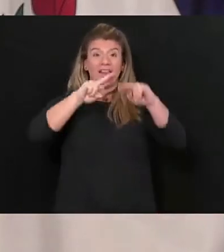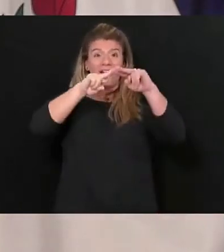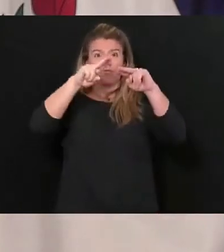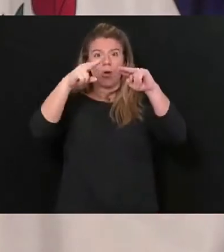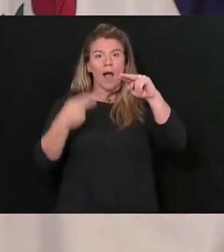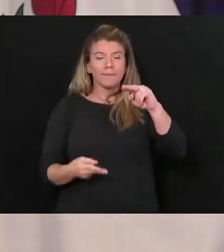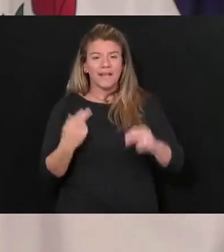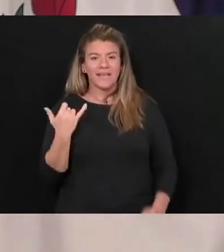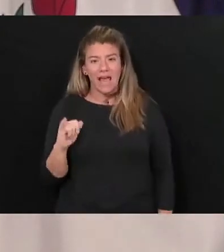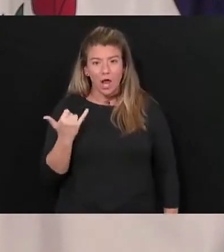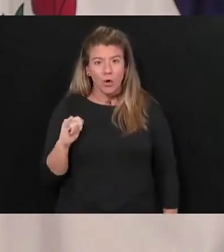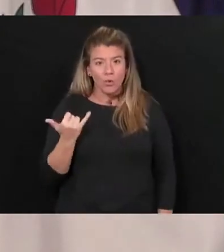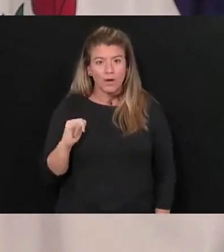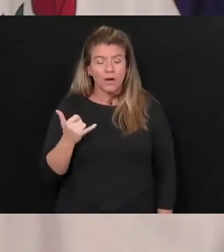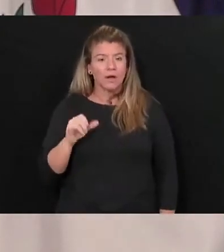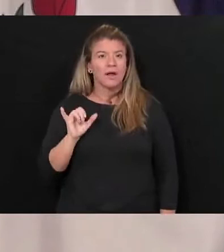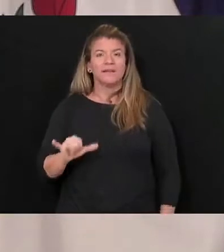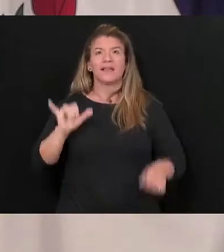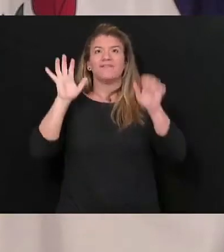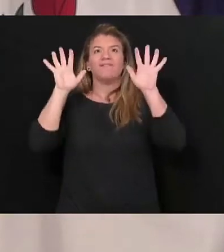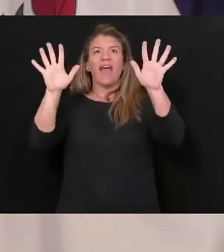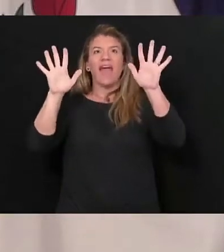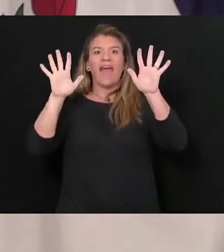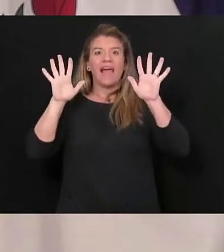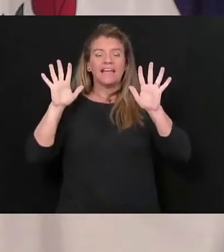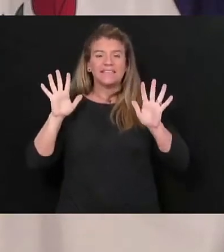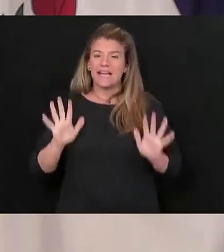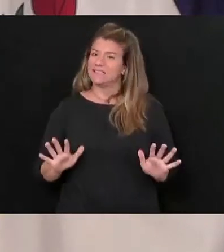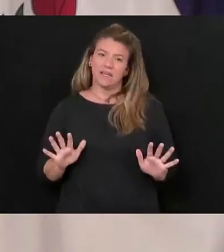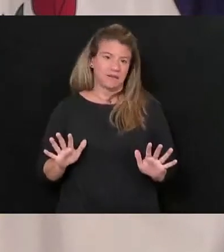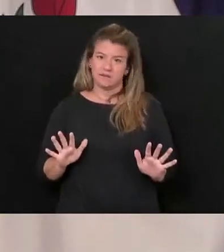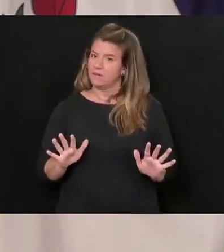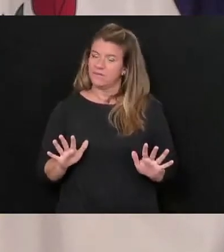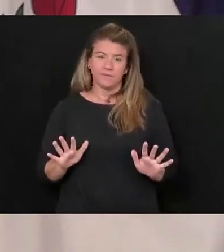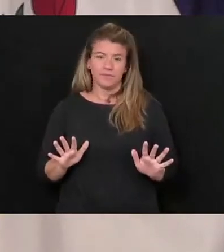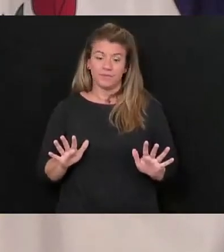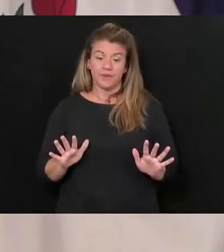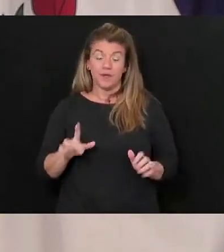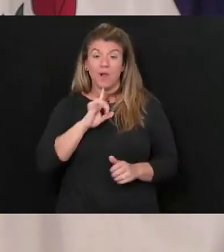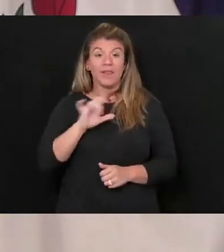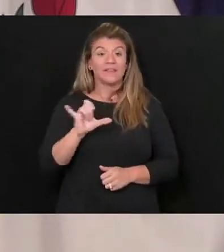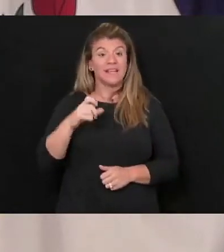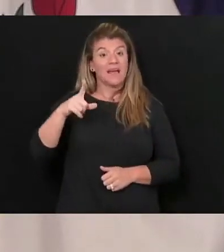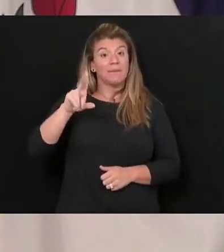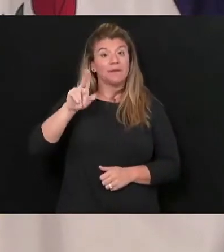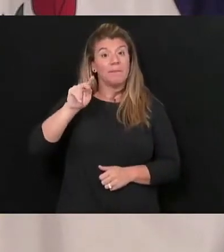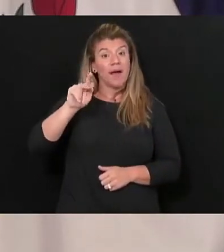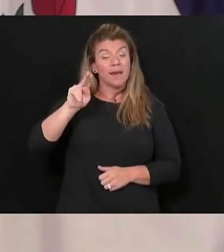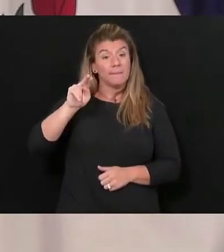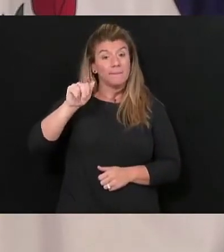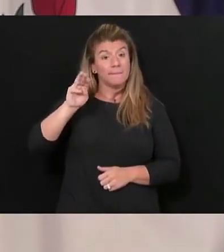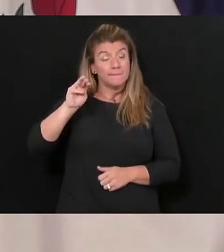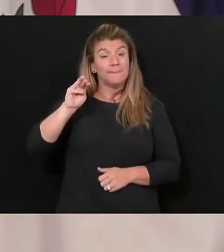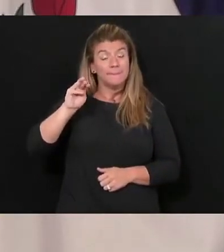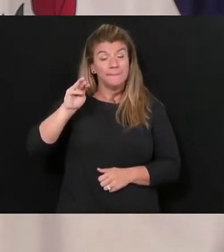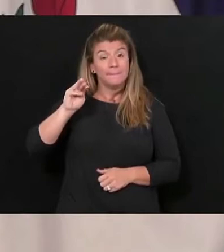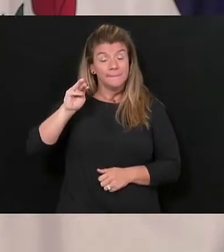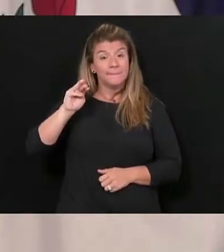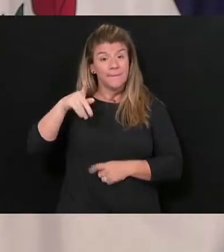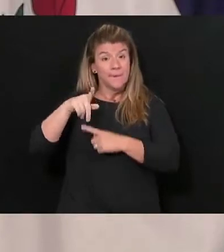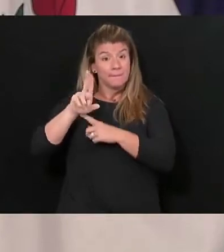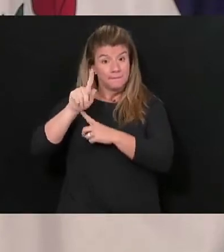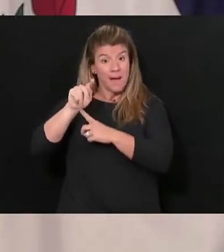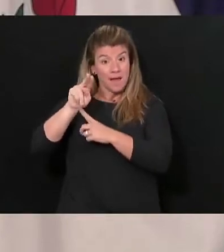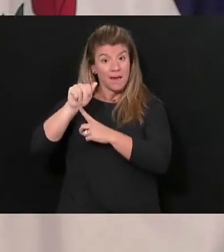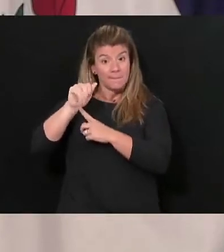yellow. That is fantastic beyond belief. And it's the same in Putnam County. You know, from the standpoint of Putnam, you